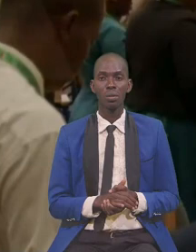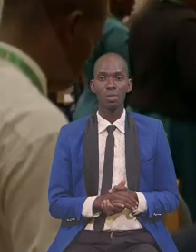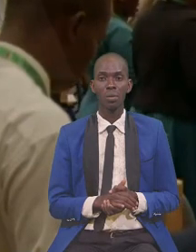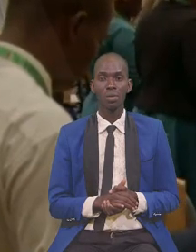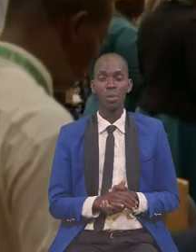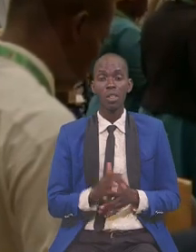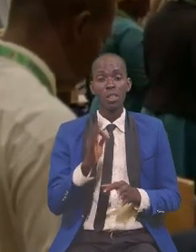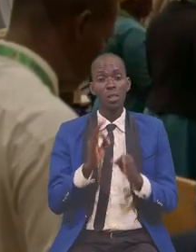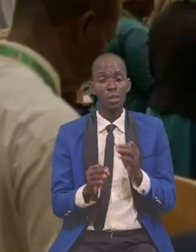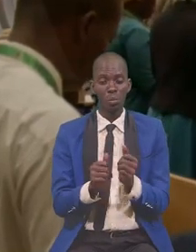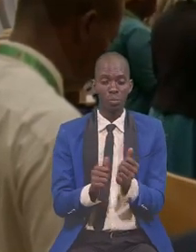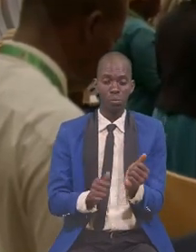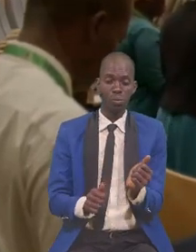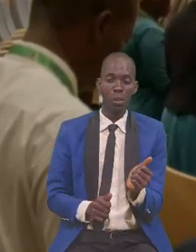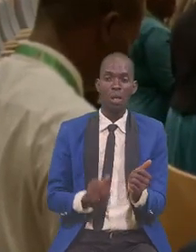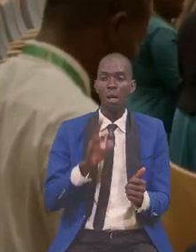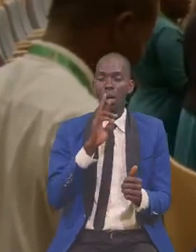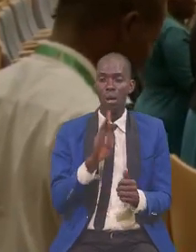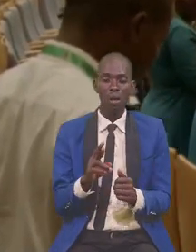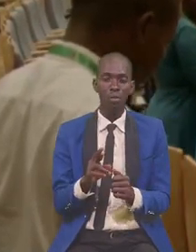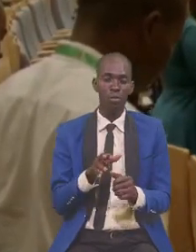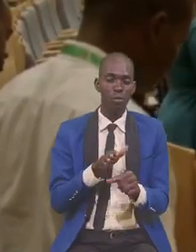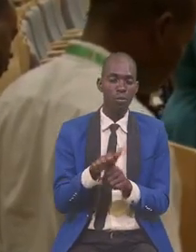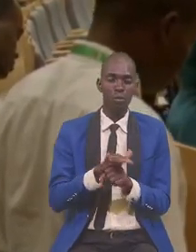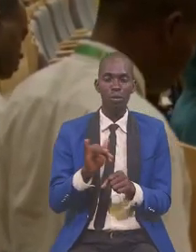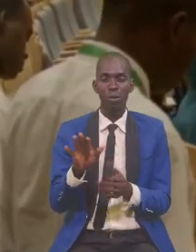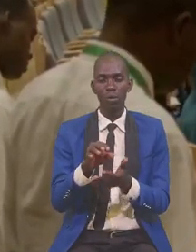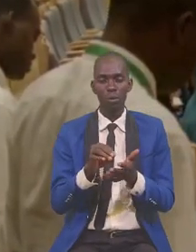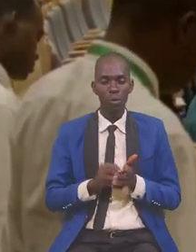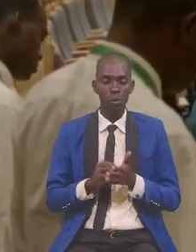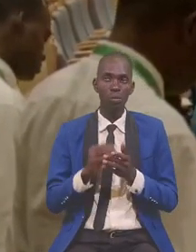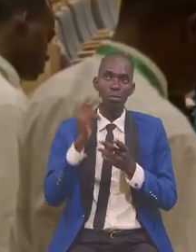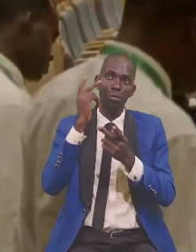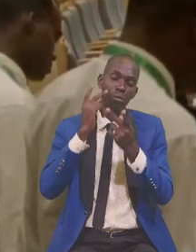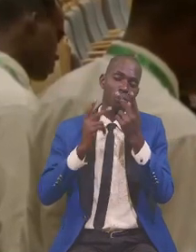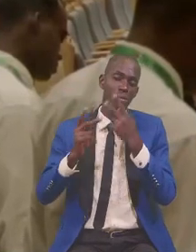The backsliders are fulfilling their own prophecies.